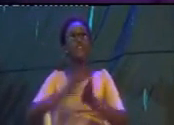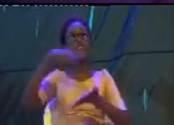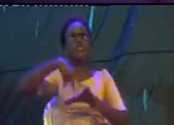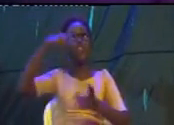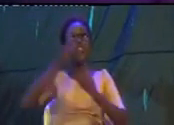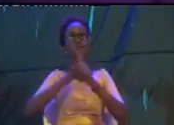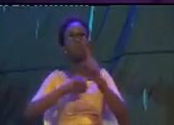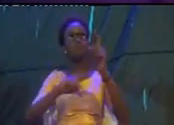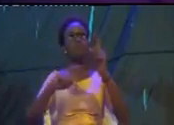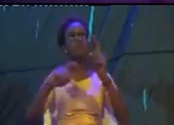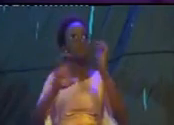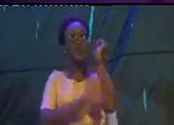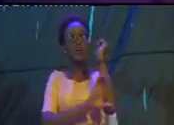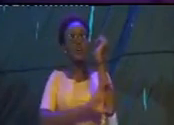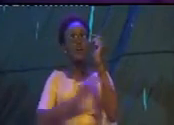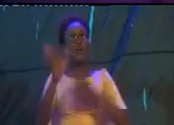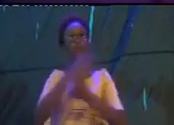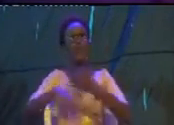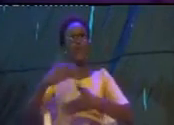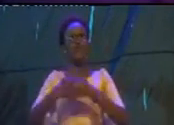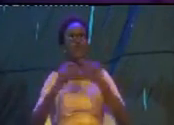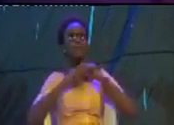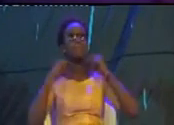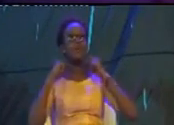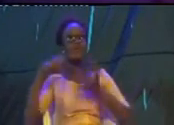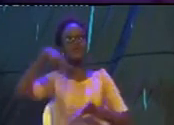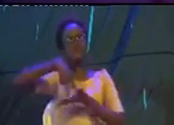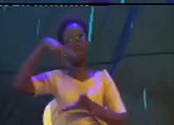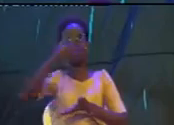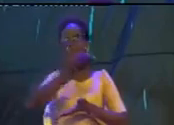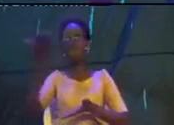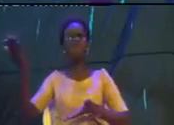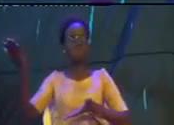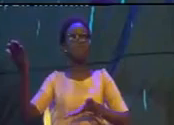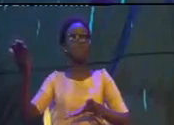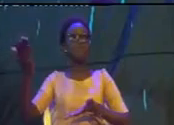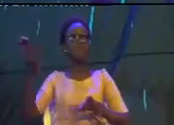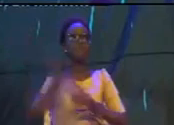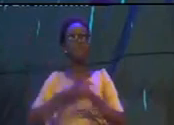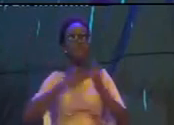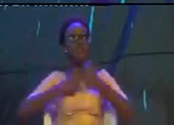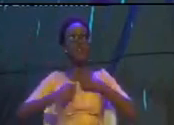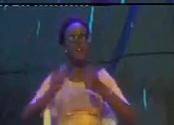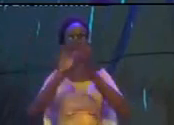Rwanda, please stand up. Every pastor from Rwanda who is here.